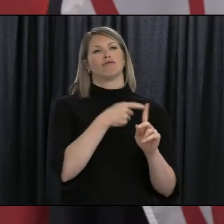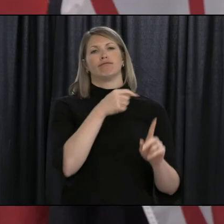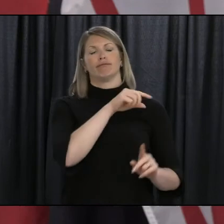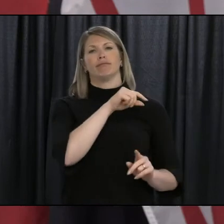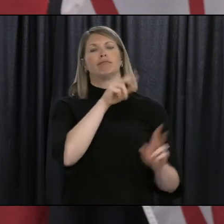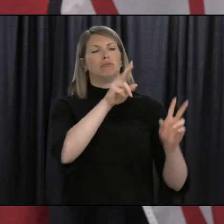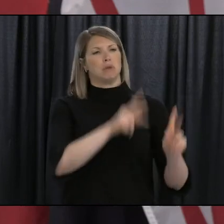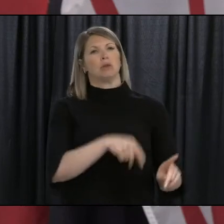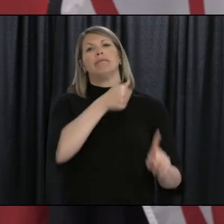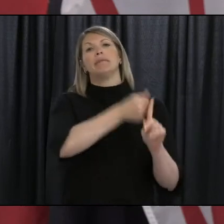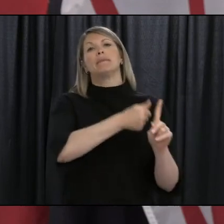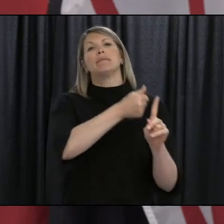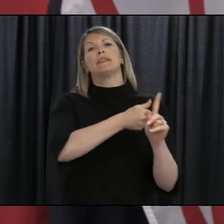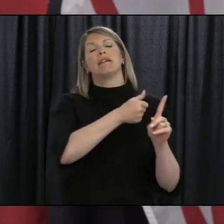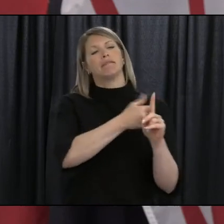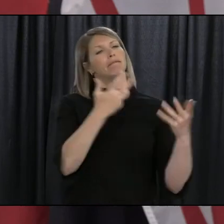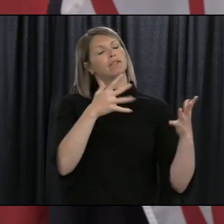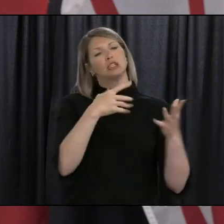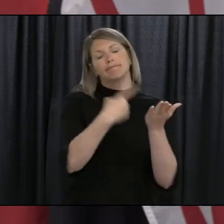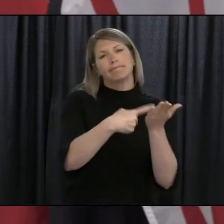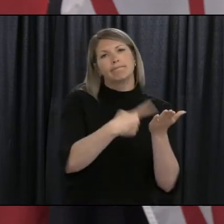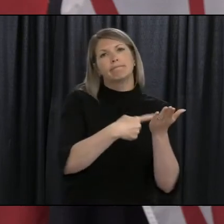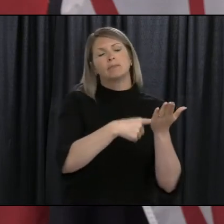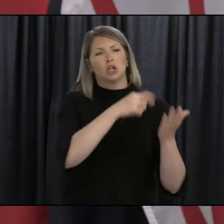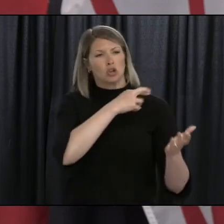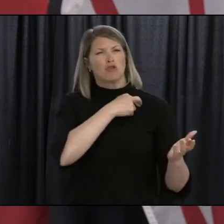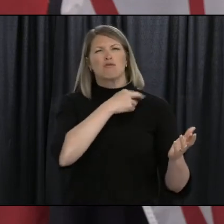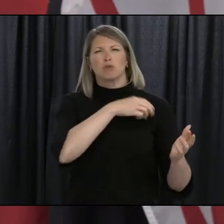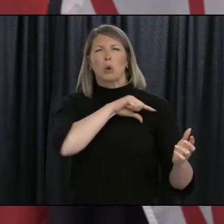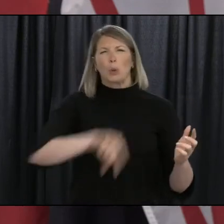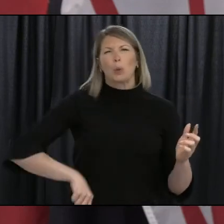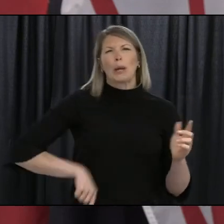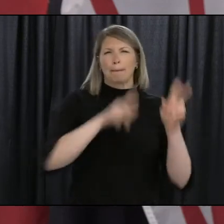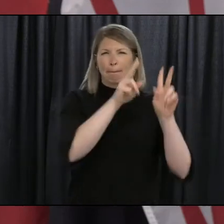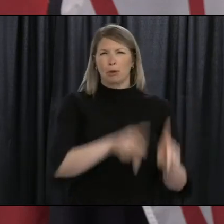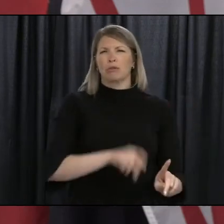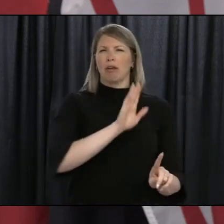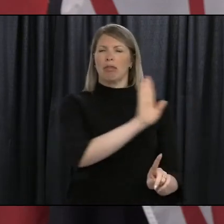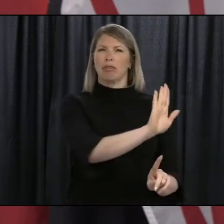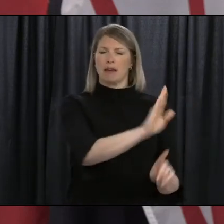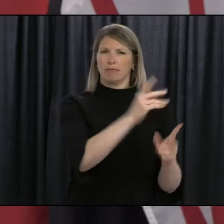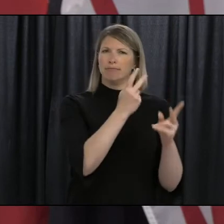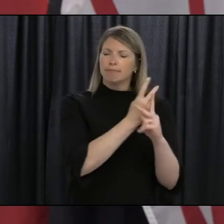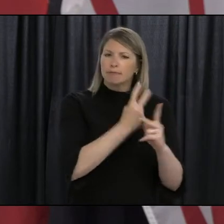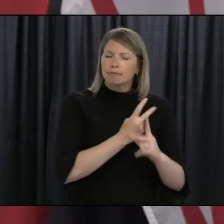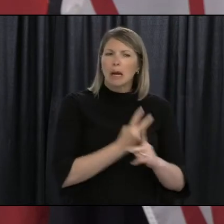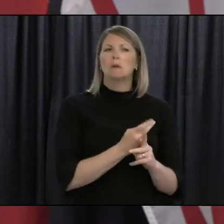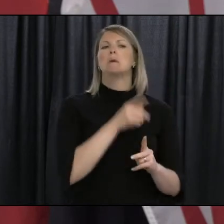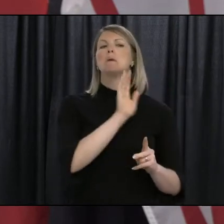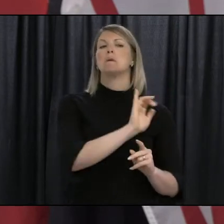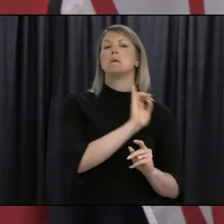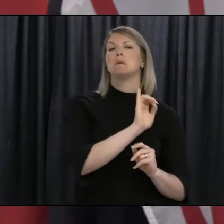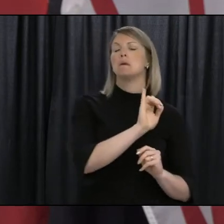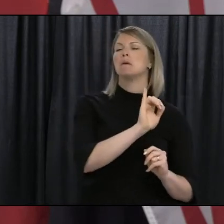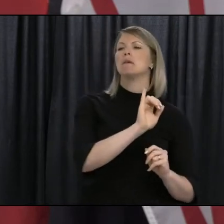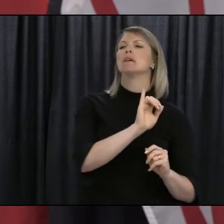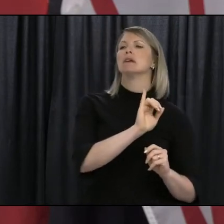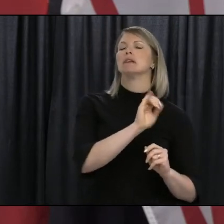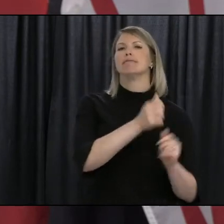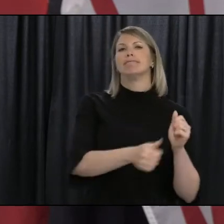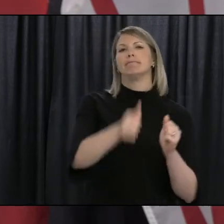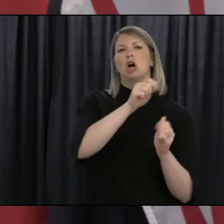in including the Atlantic Accord revenues in the year that they were booked, according to accounting standards, the